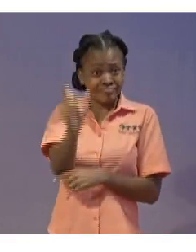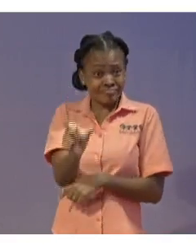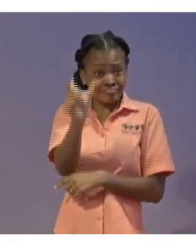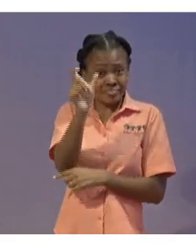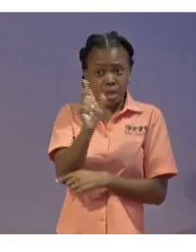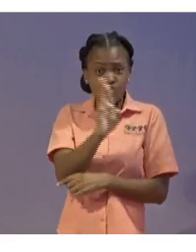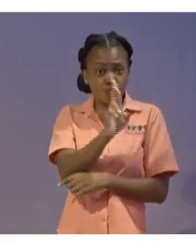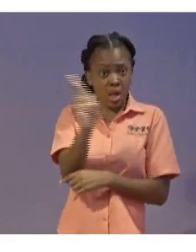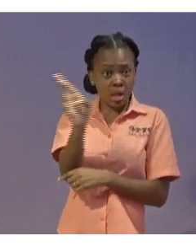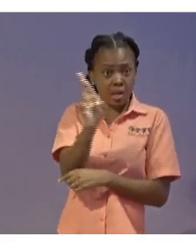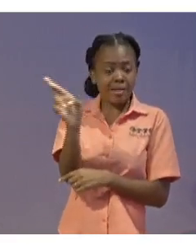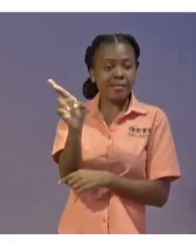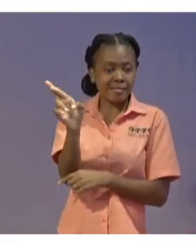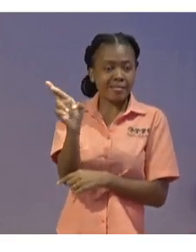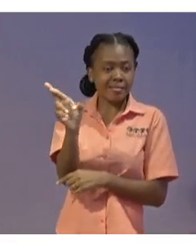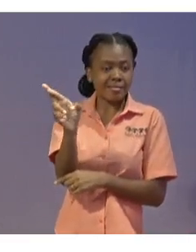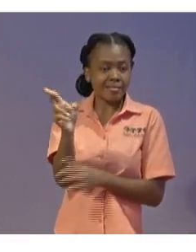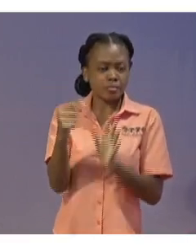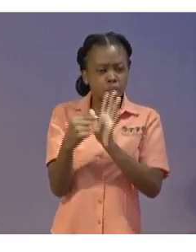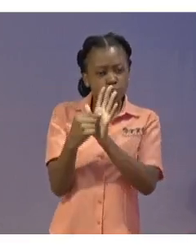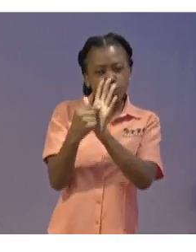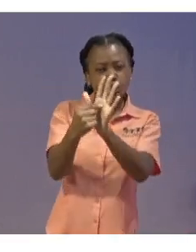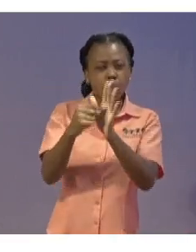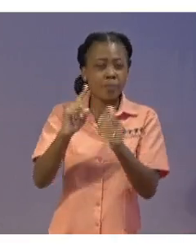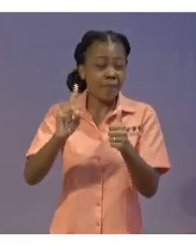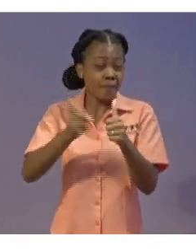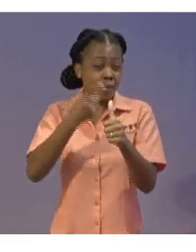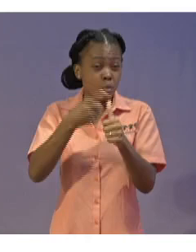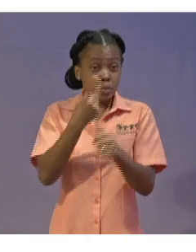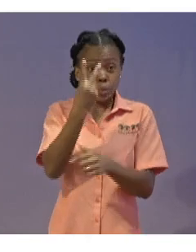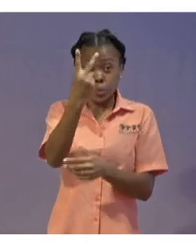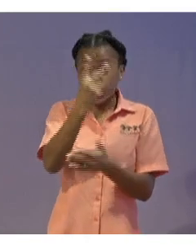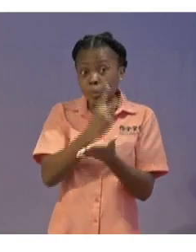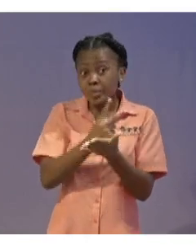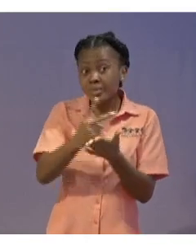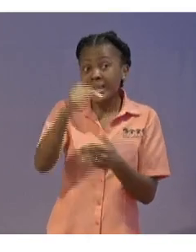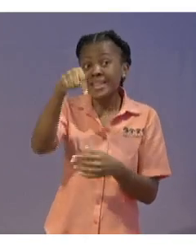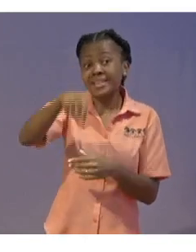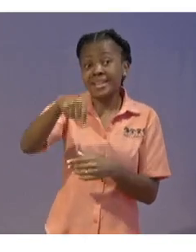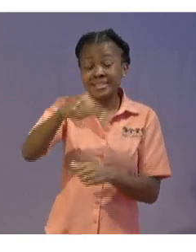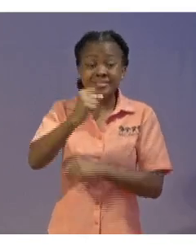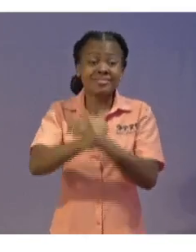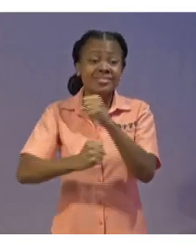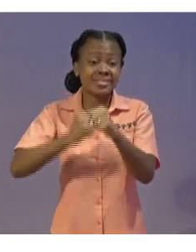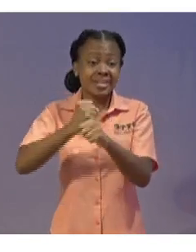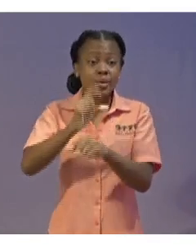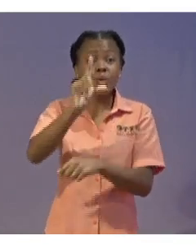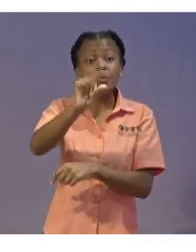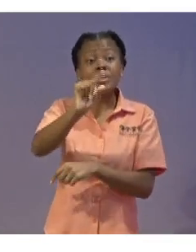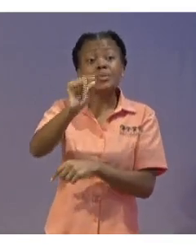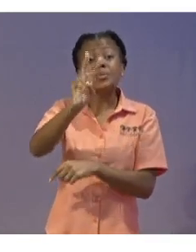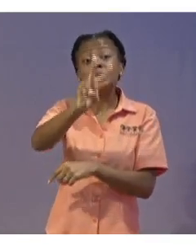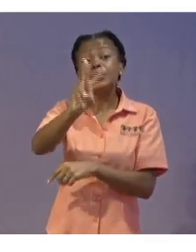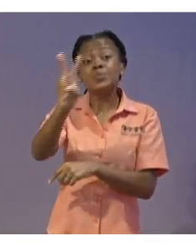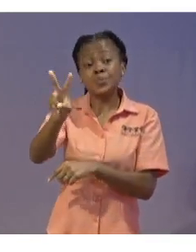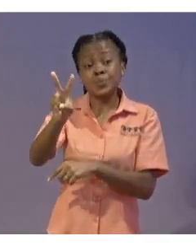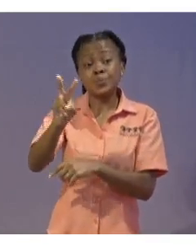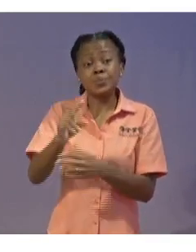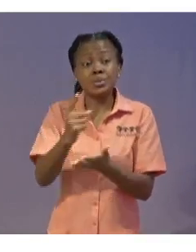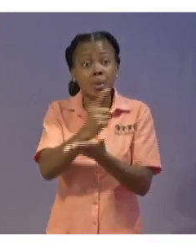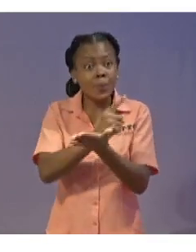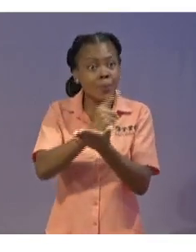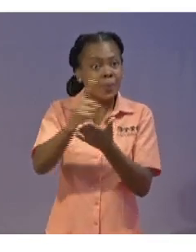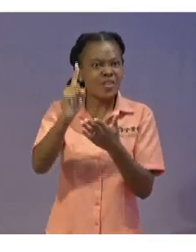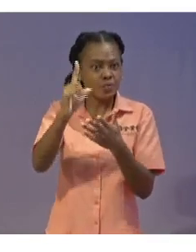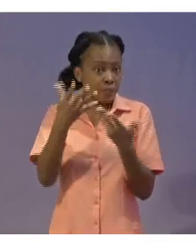bars represent the first 2 weeks for the year 2022. Week 1 having been completed, and we are